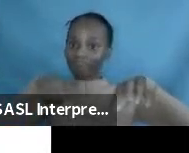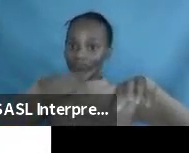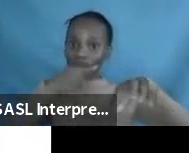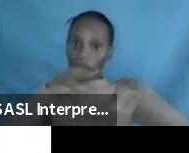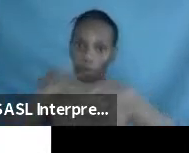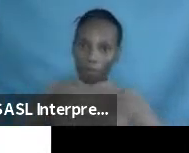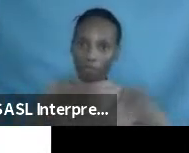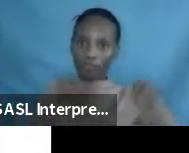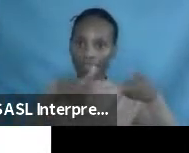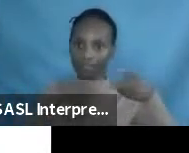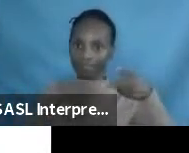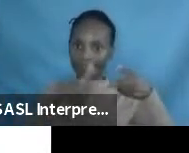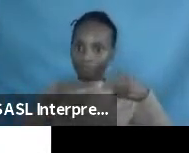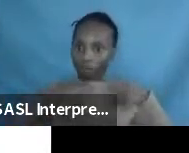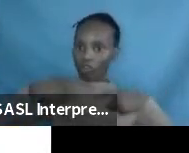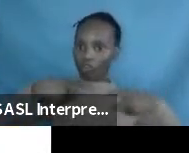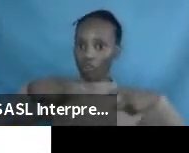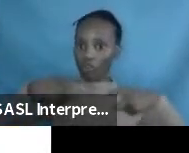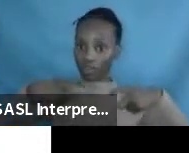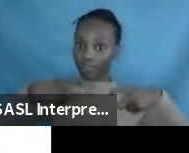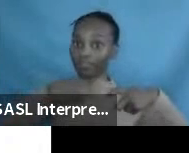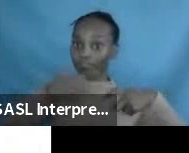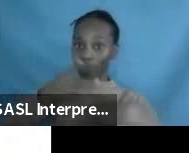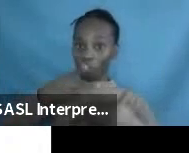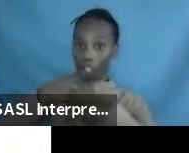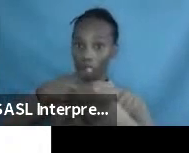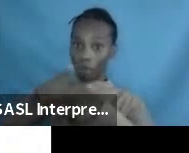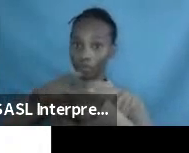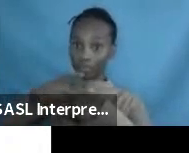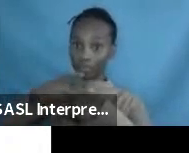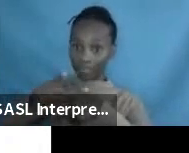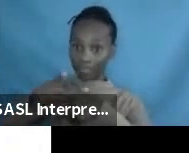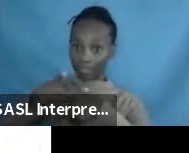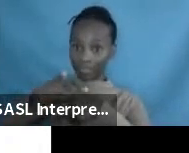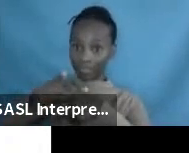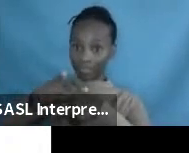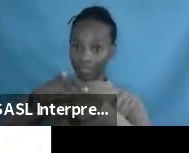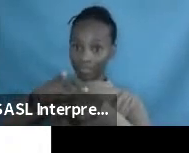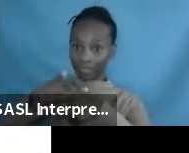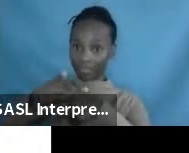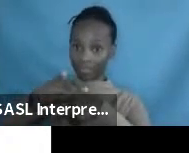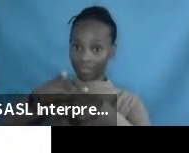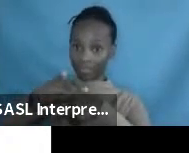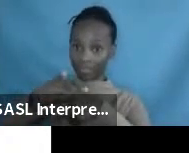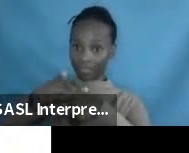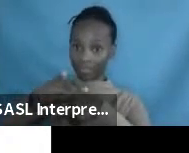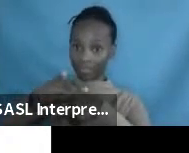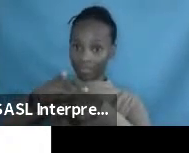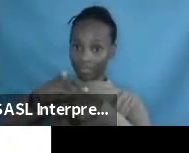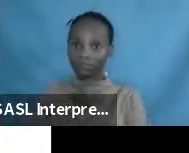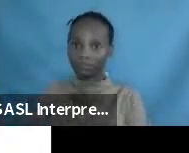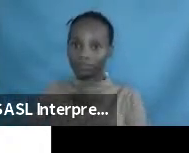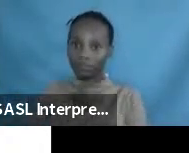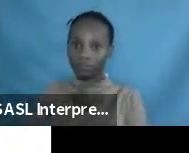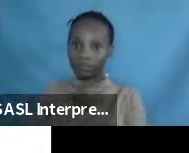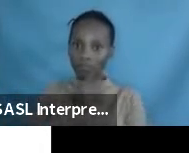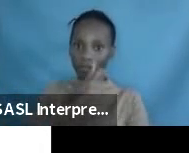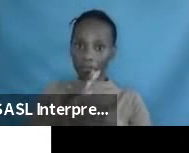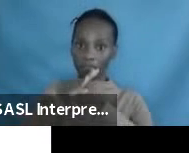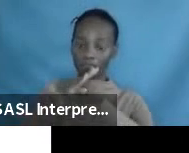of counterfeit goods will actually escape our scrutiny as the law enforcement